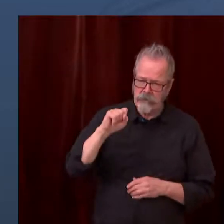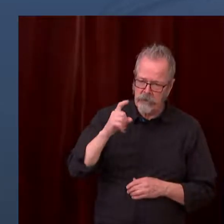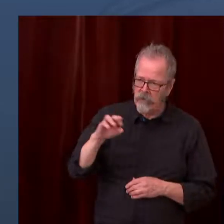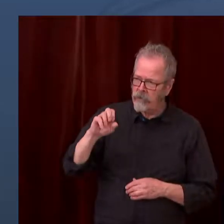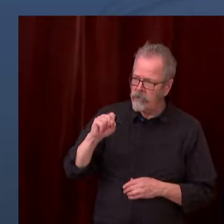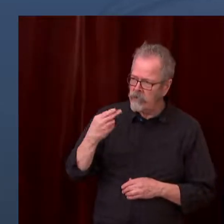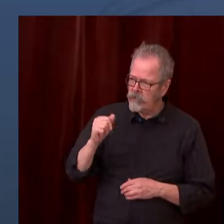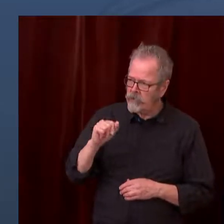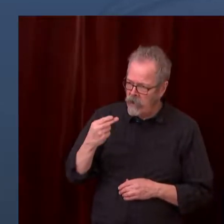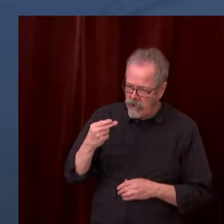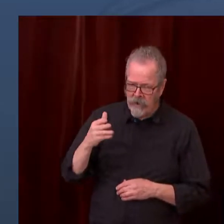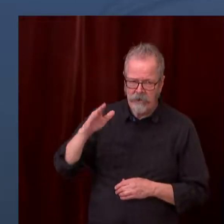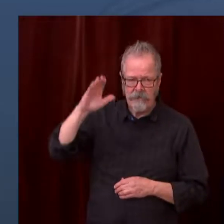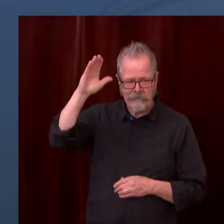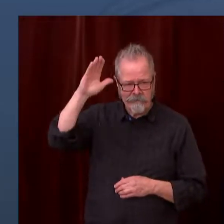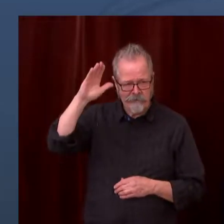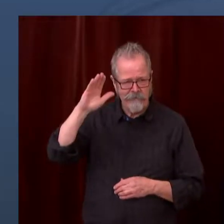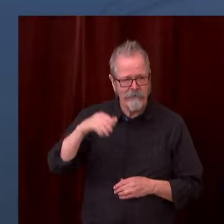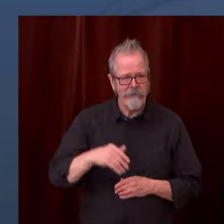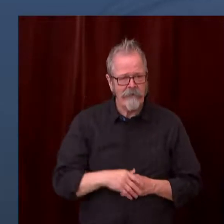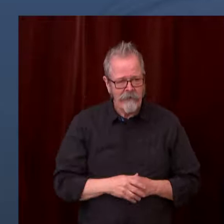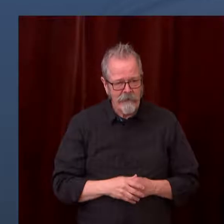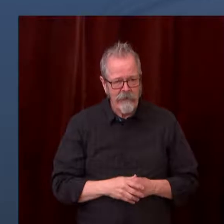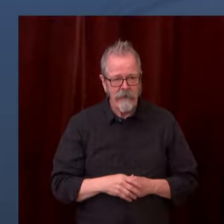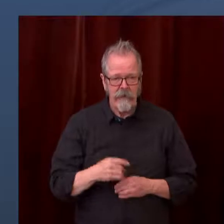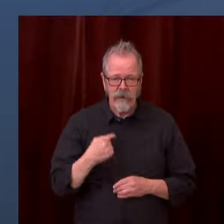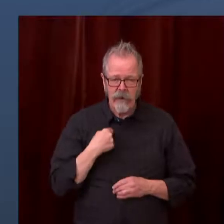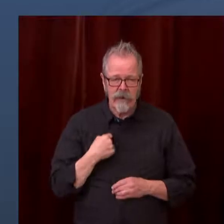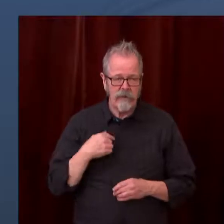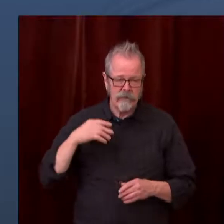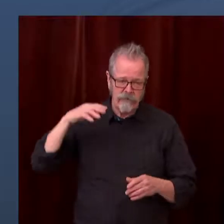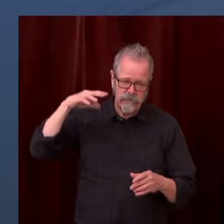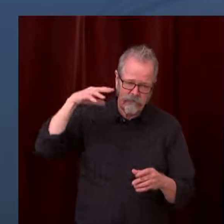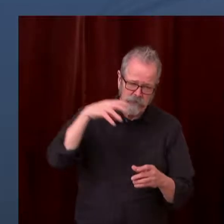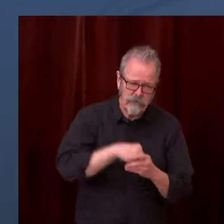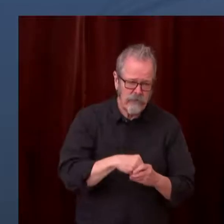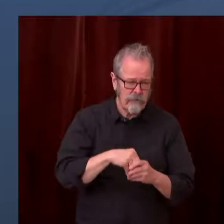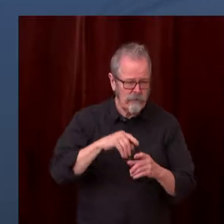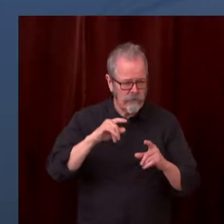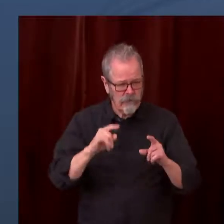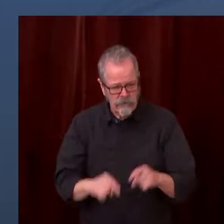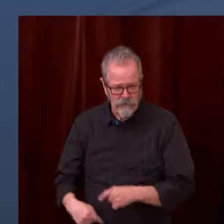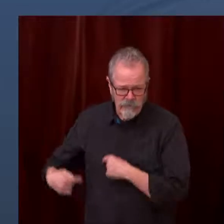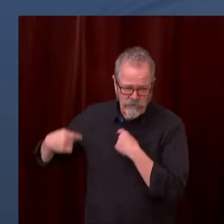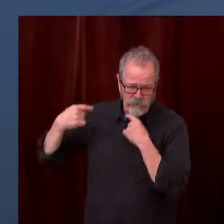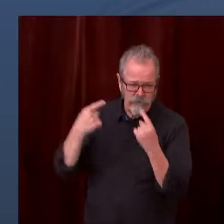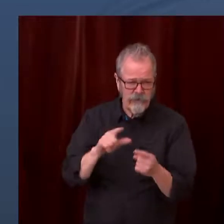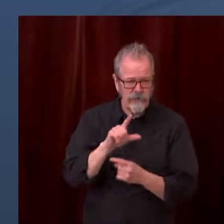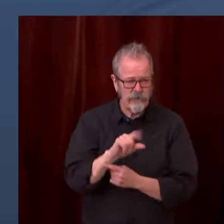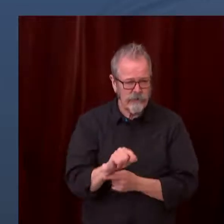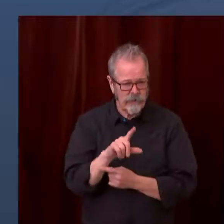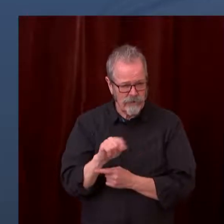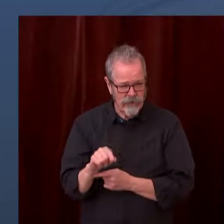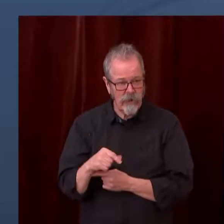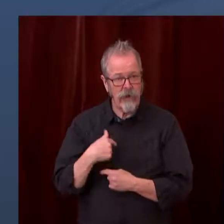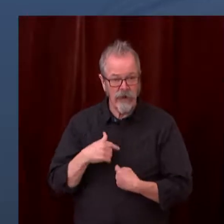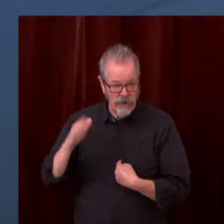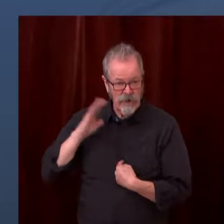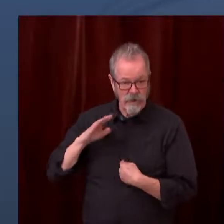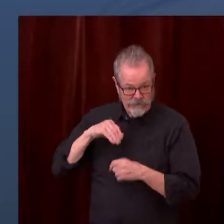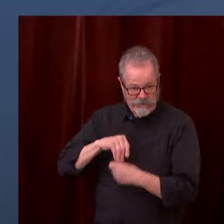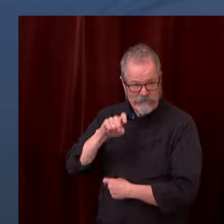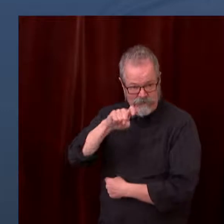2020 in local health, and as Governor mentioned, in Texas. And I'll tell you, it is extremely difficult from a public